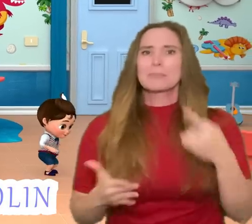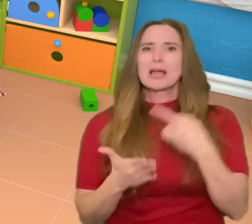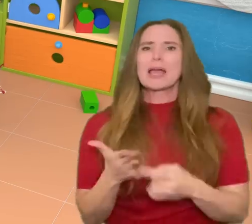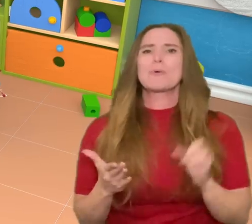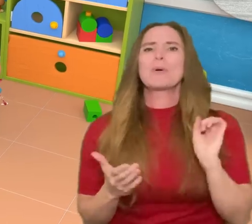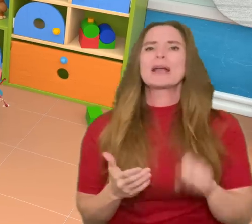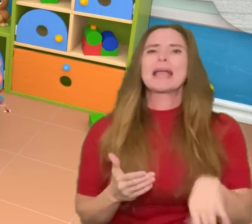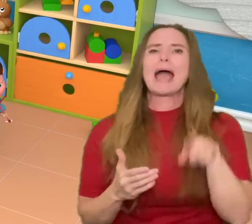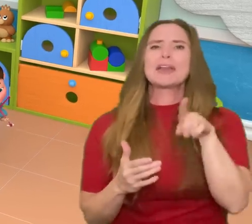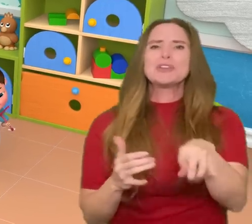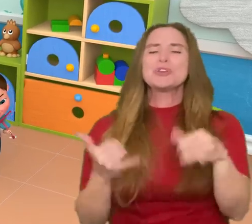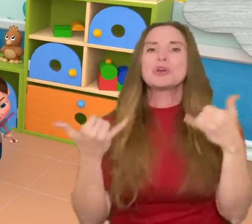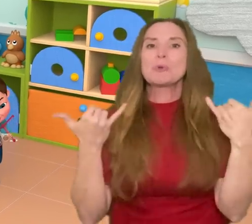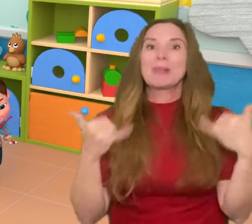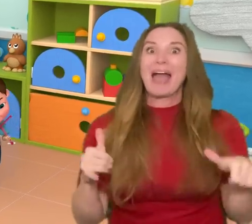volume